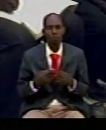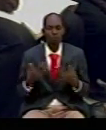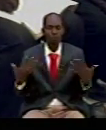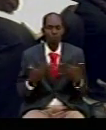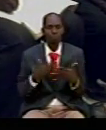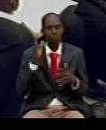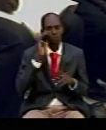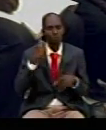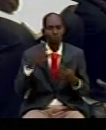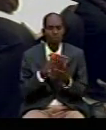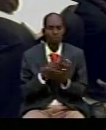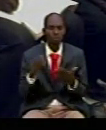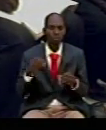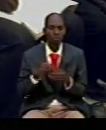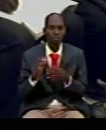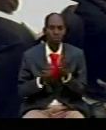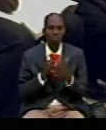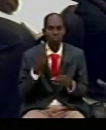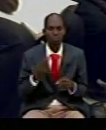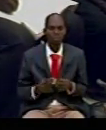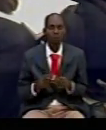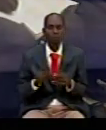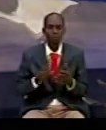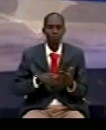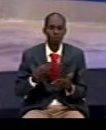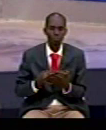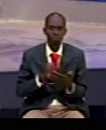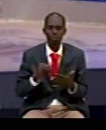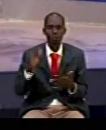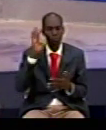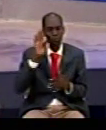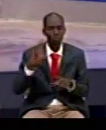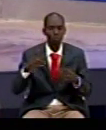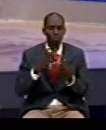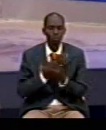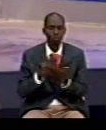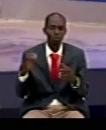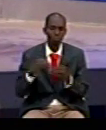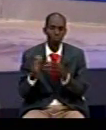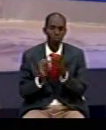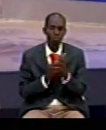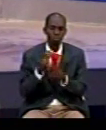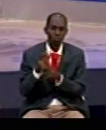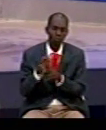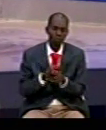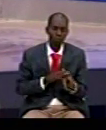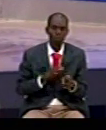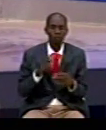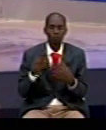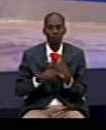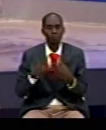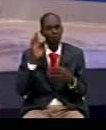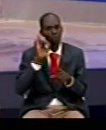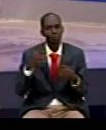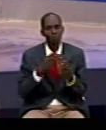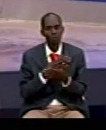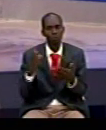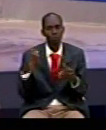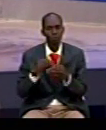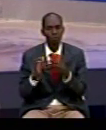vanish away. Drooping will vanish away, and sluggishness will vanish away. A touch